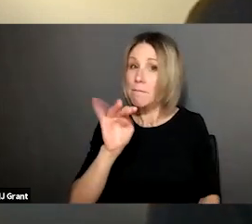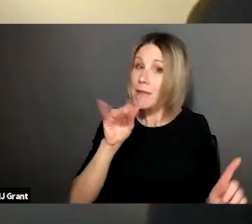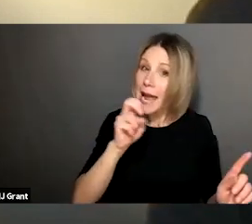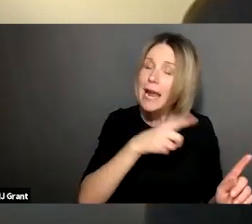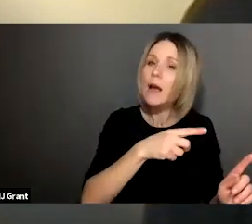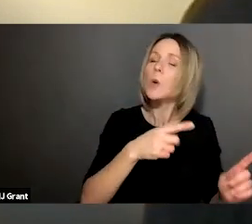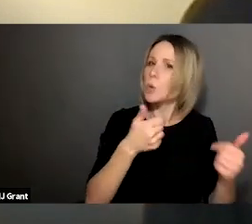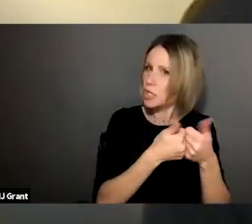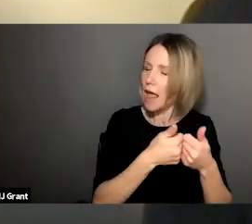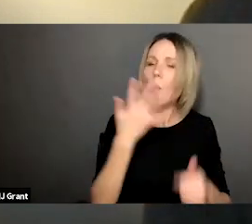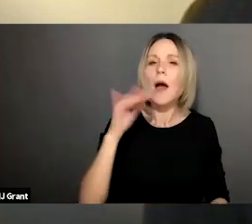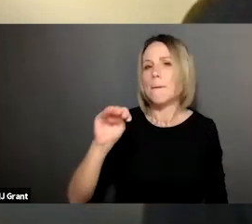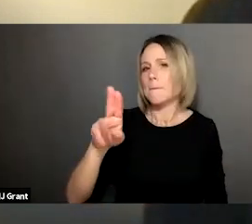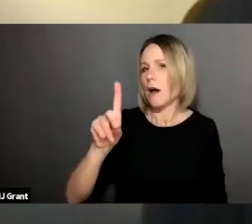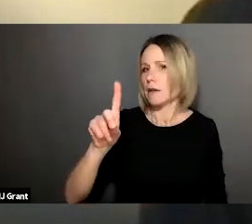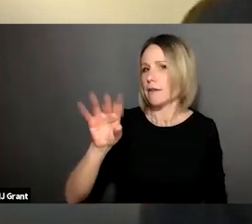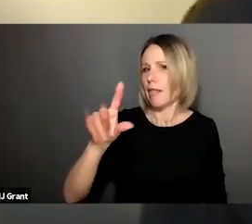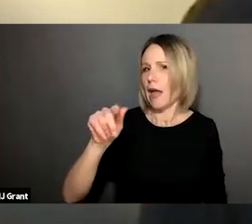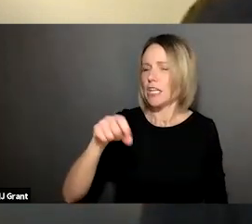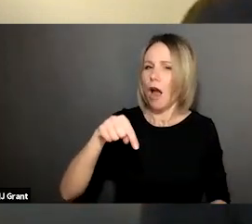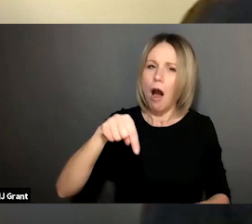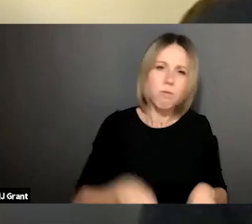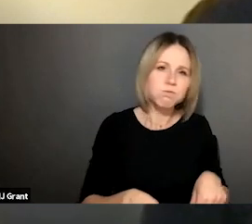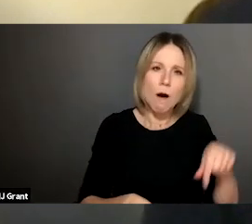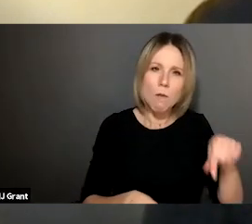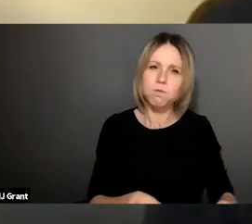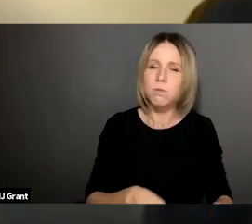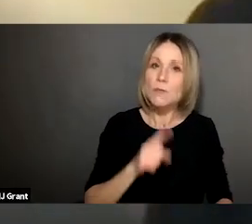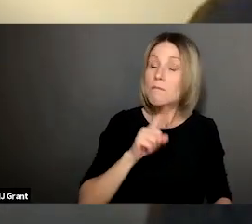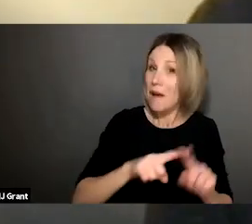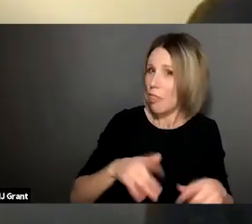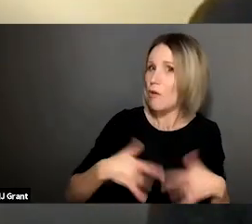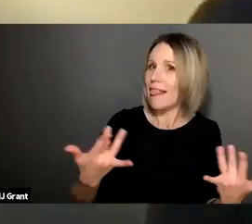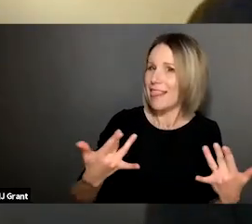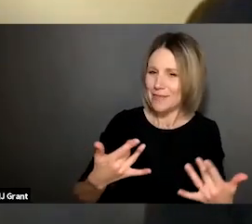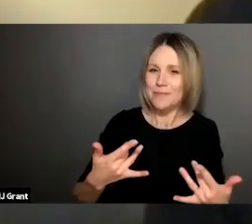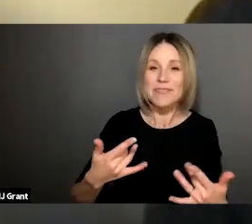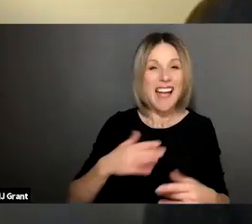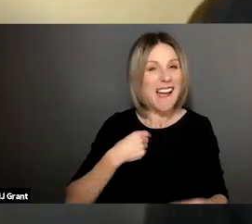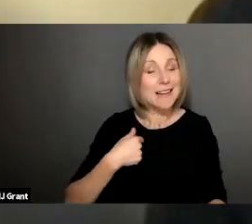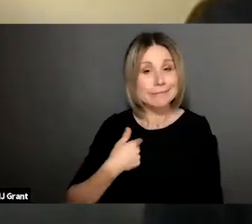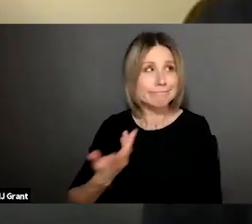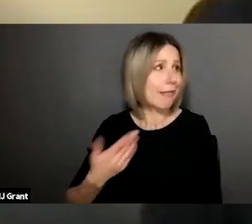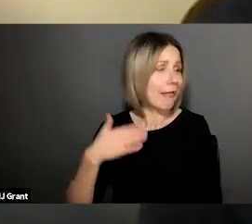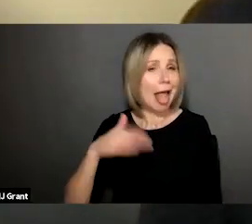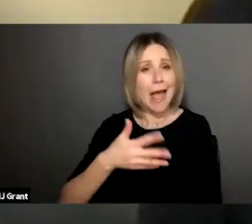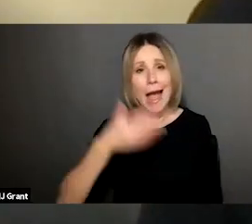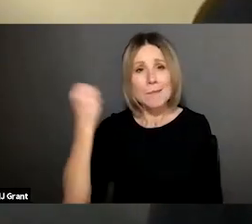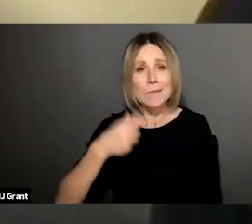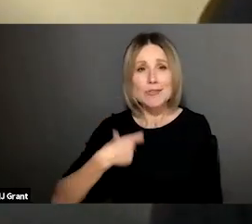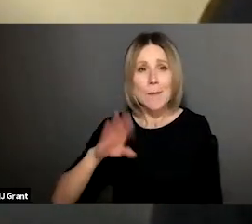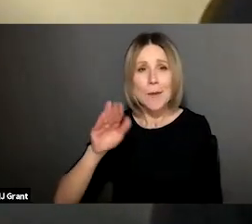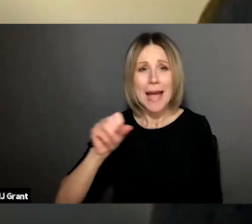challenging and really exciting. That said, haven't killed a striped bass in over 10 years, I don't